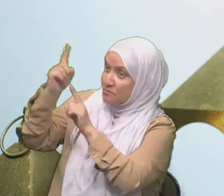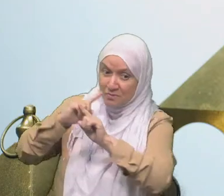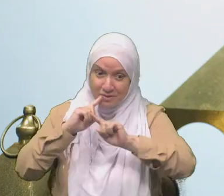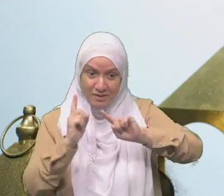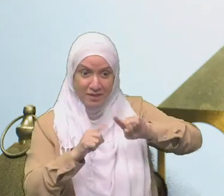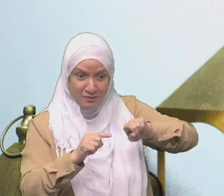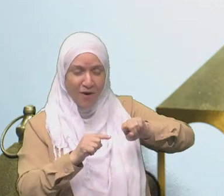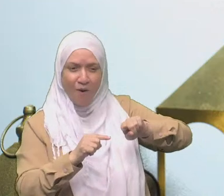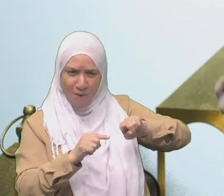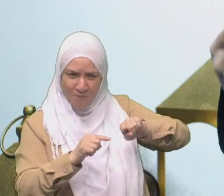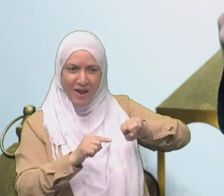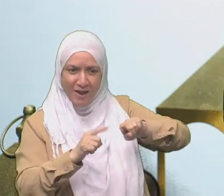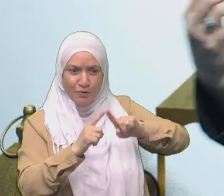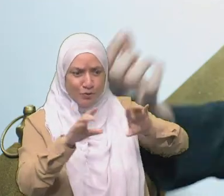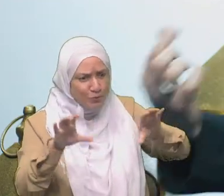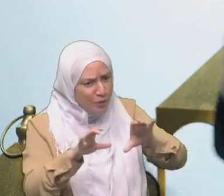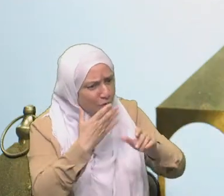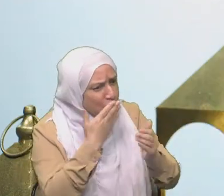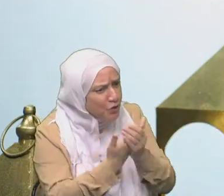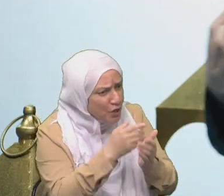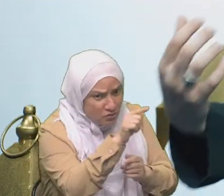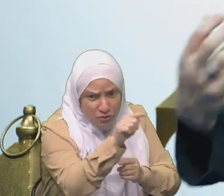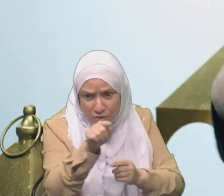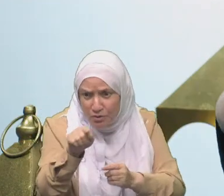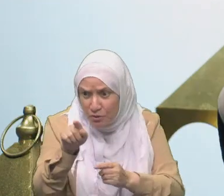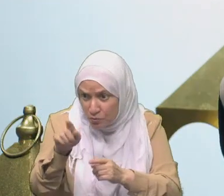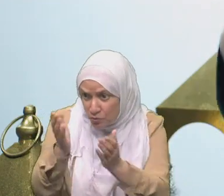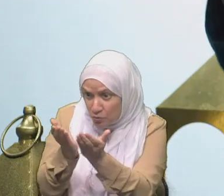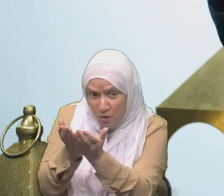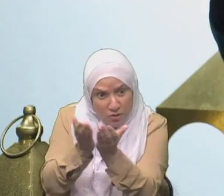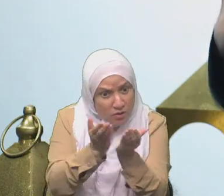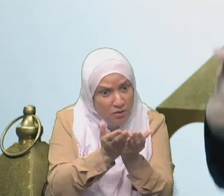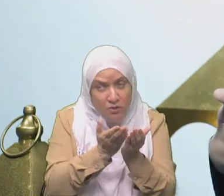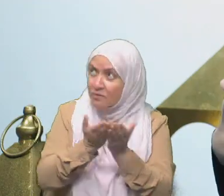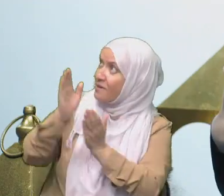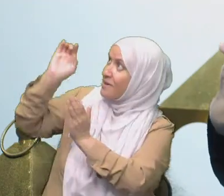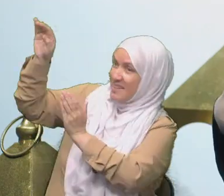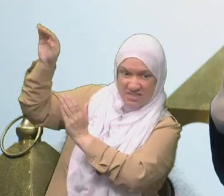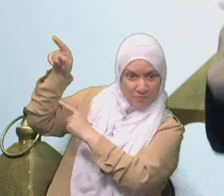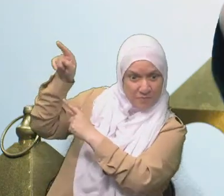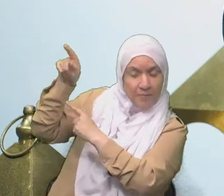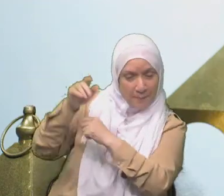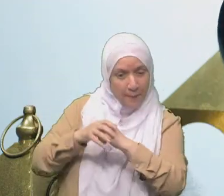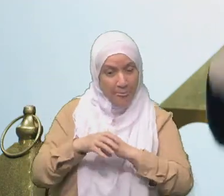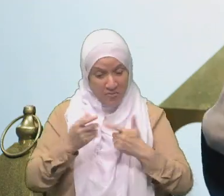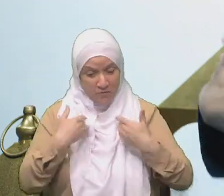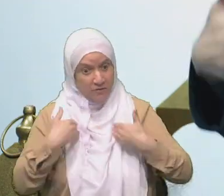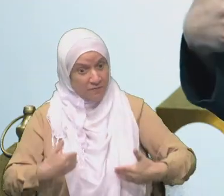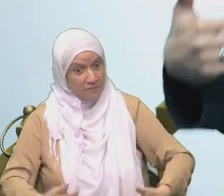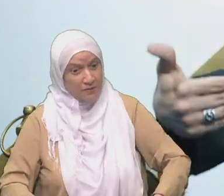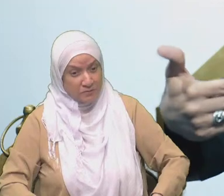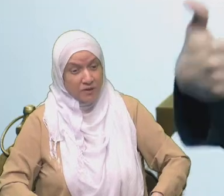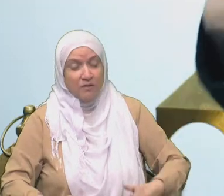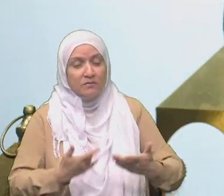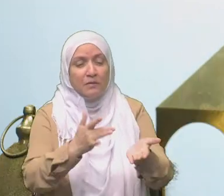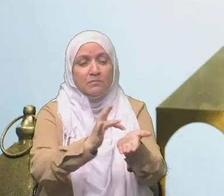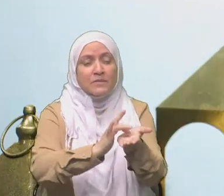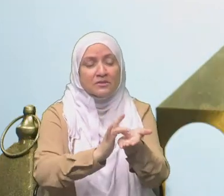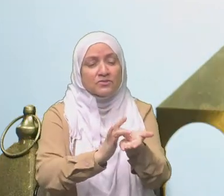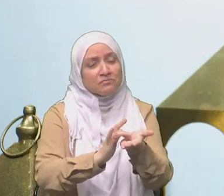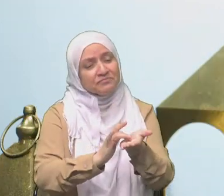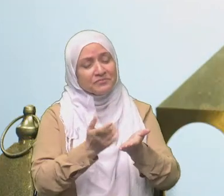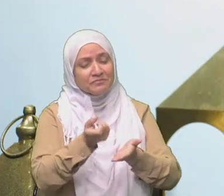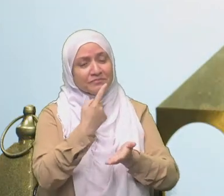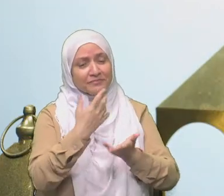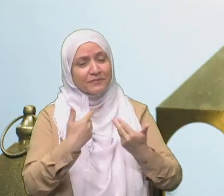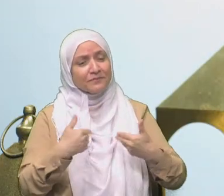like with physical health, it's don't just take the pill, don't just take the medicine. There's a list of requirements for you that precede the illness and that